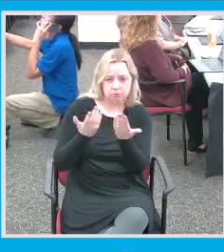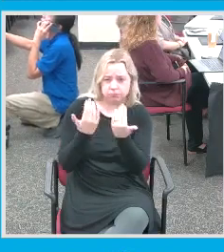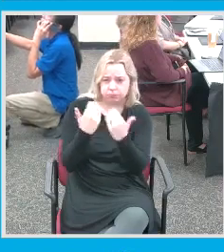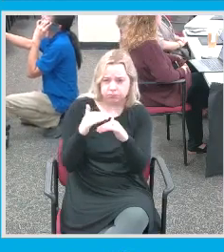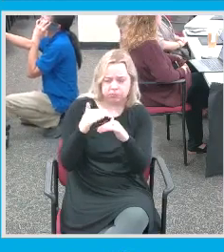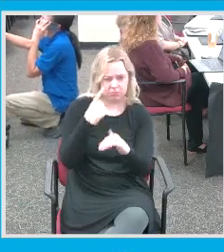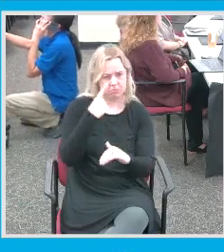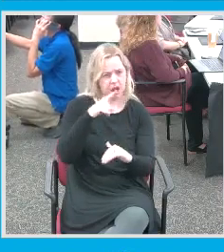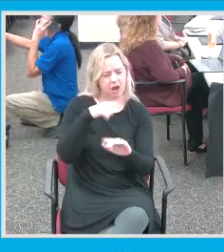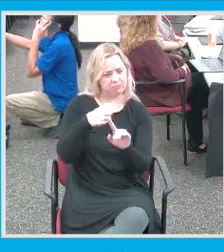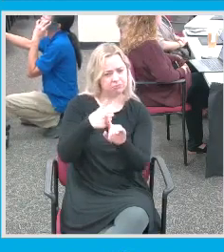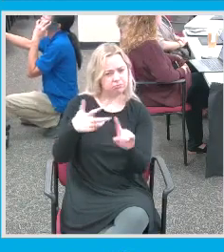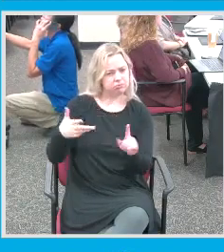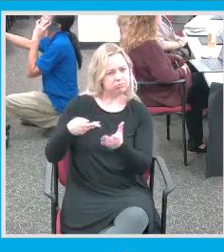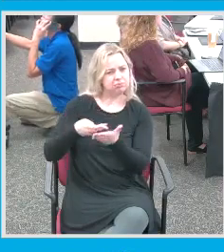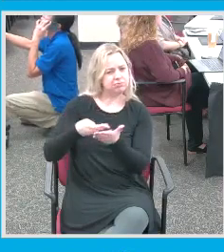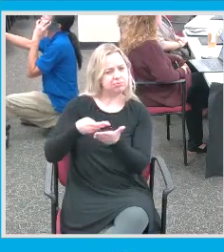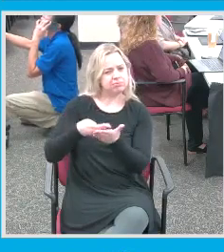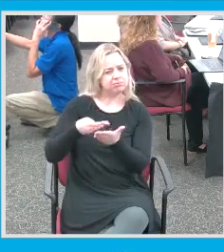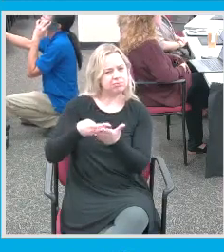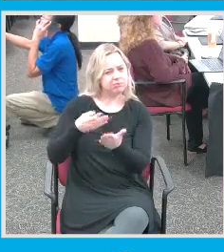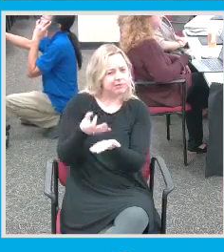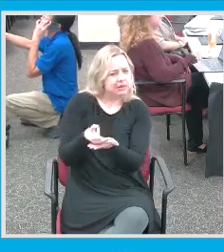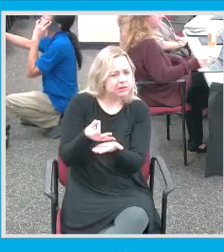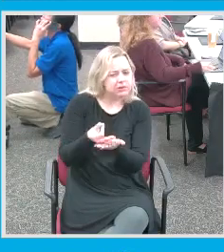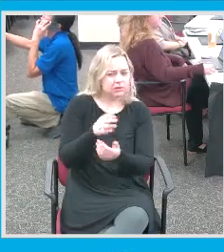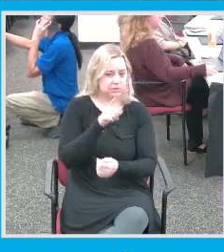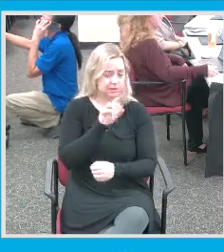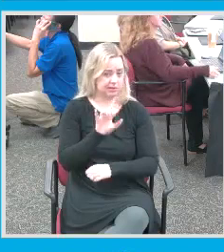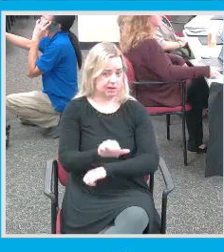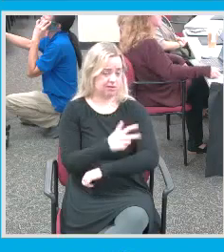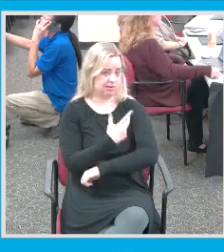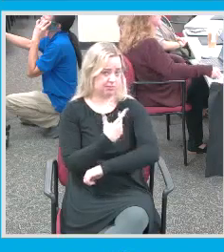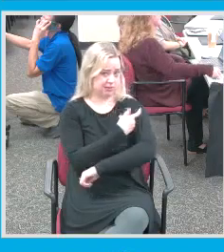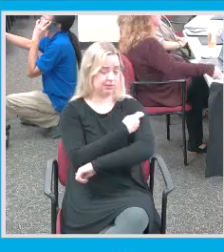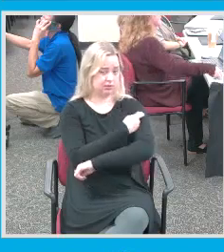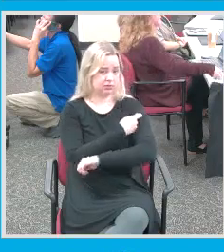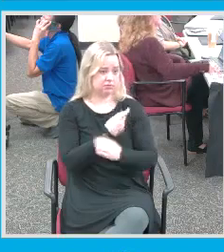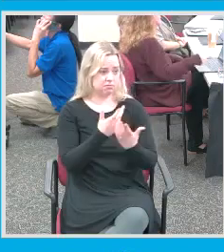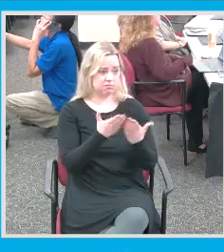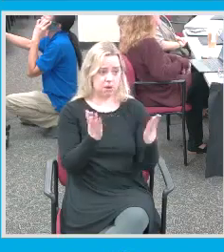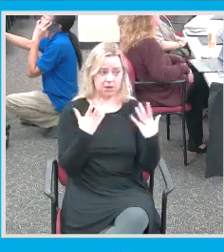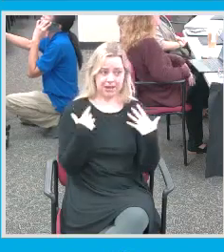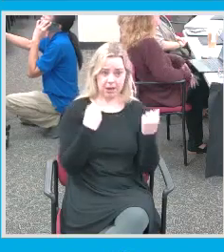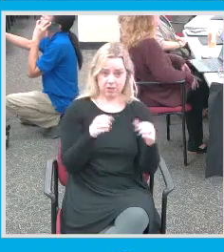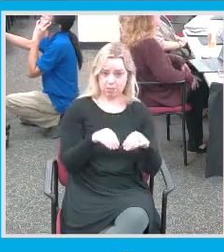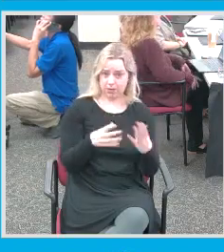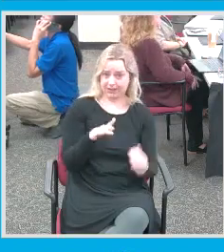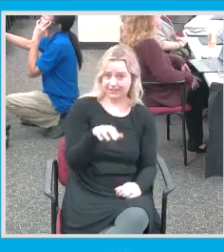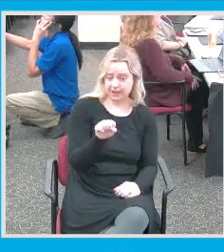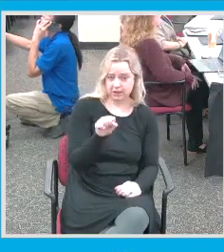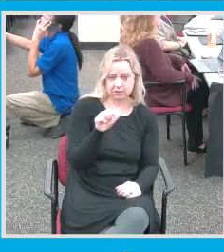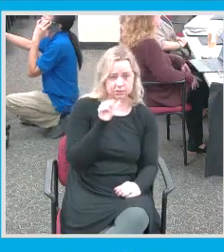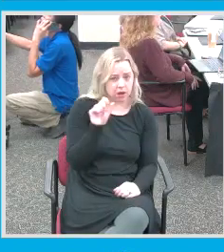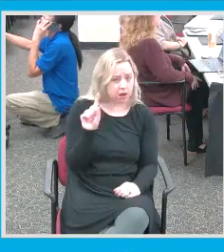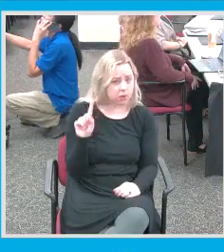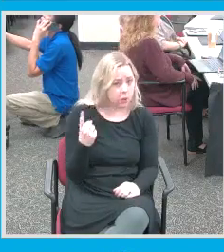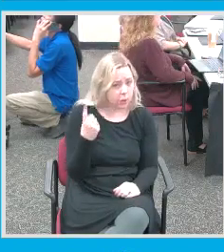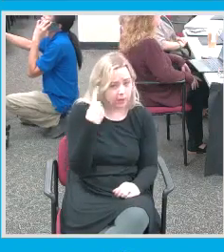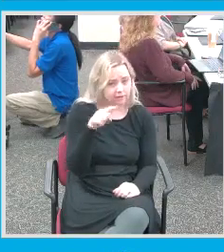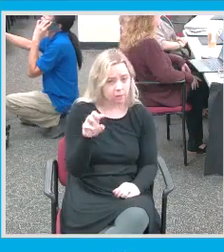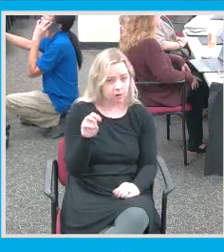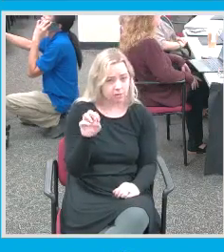me? These aren't these immunizations which public health provides. They're not only for Medicaid recipients or people who can't